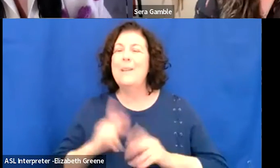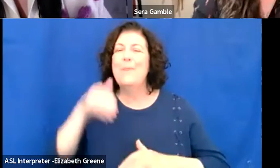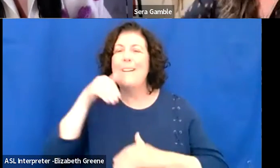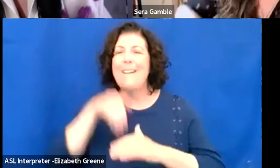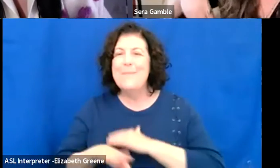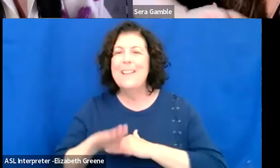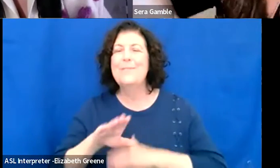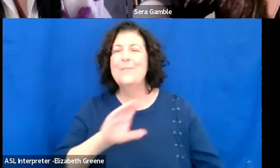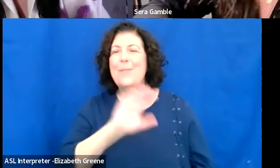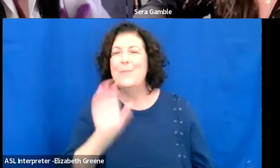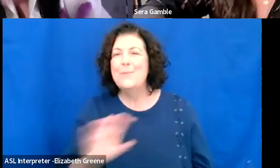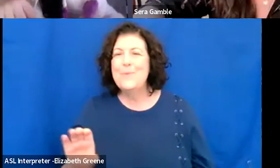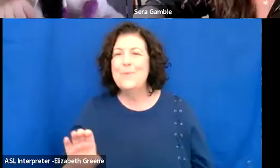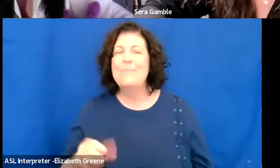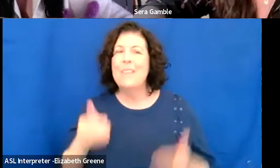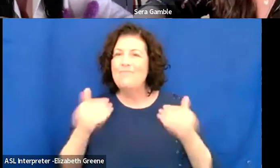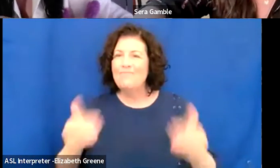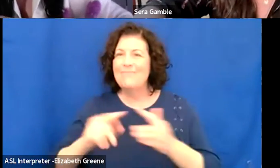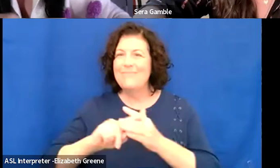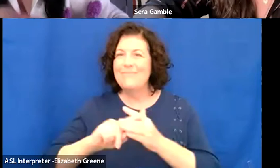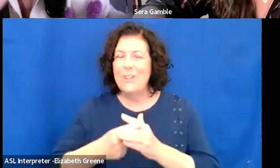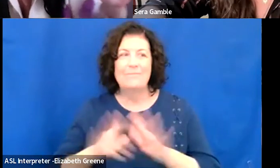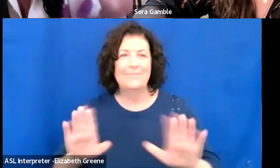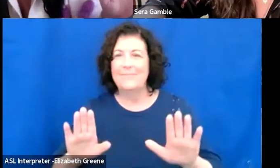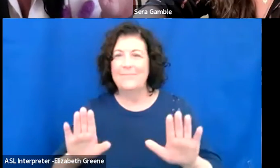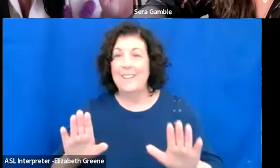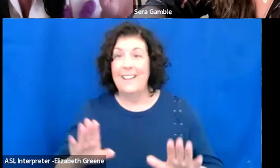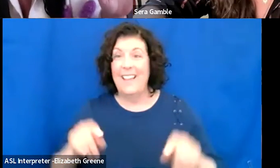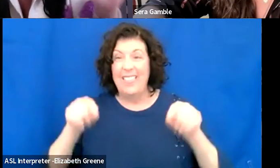and then we'll get started. Look guys, this is